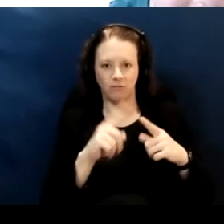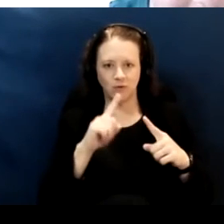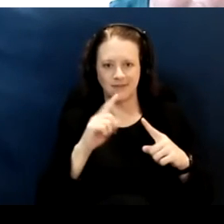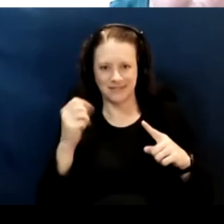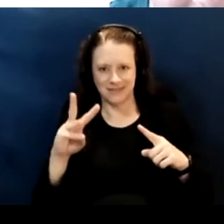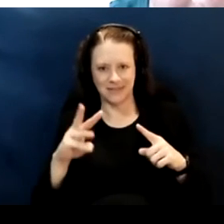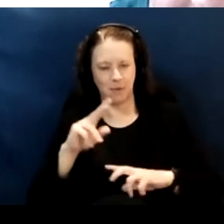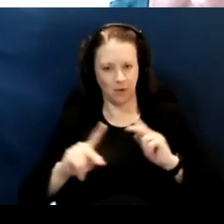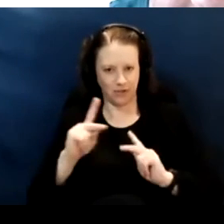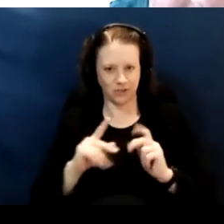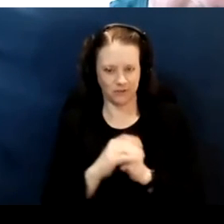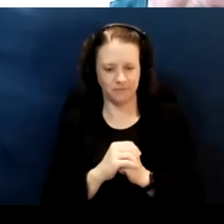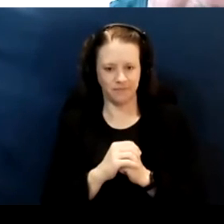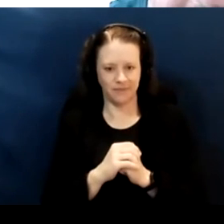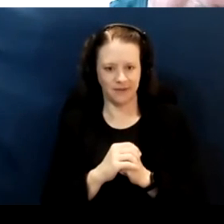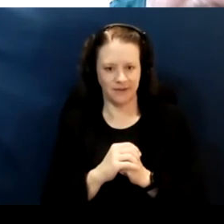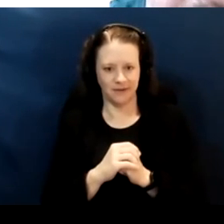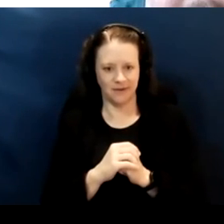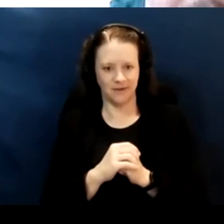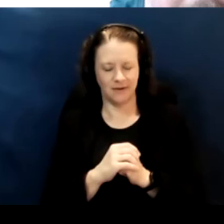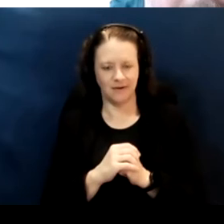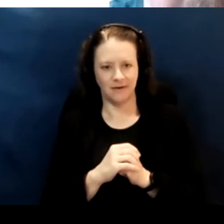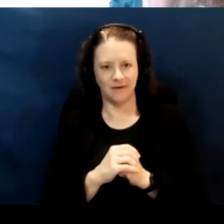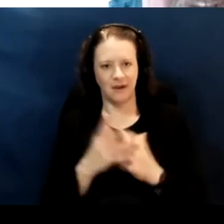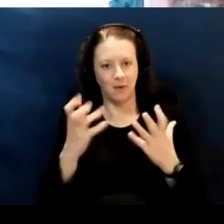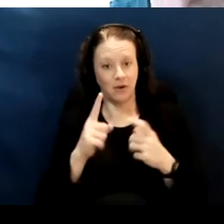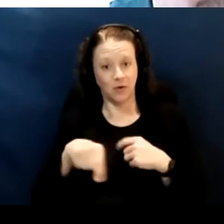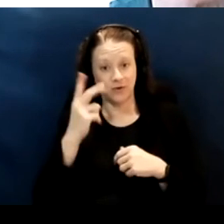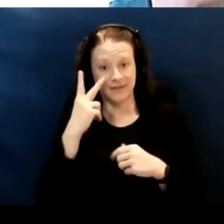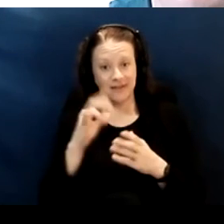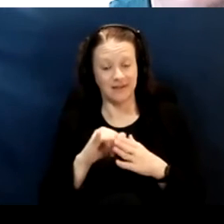if we could, I'd like to see this video from Hi.